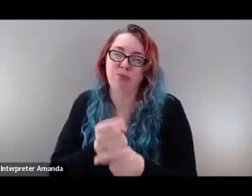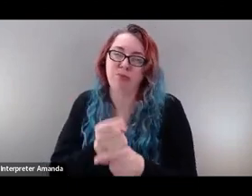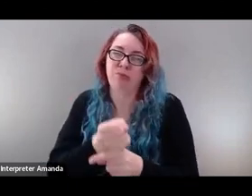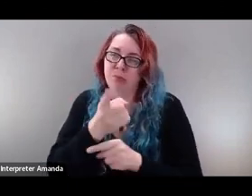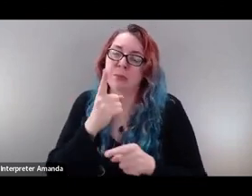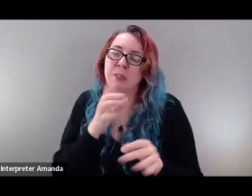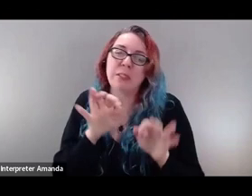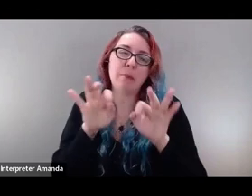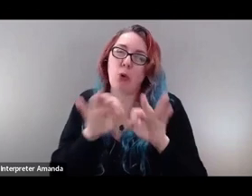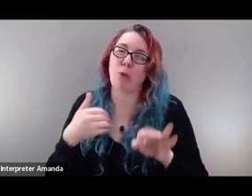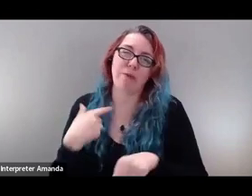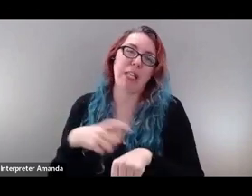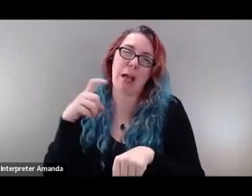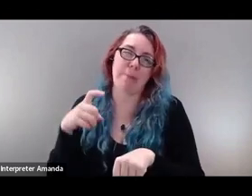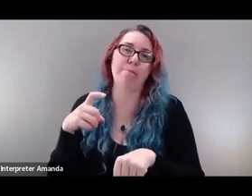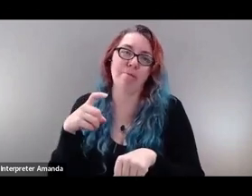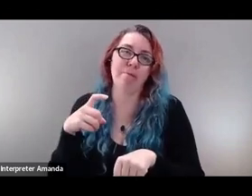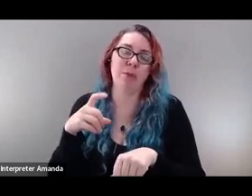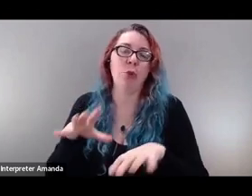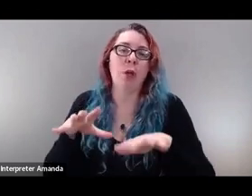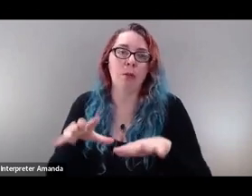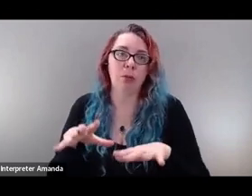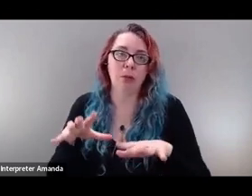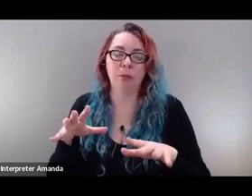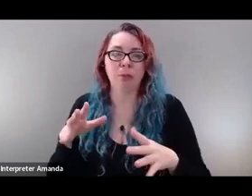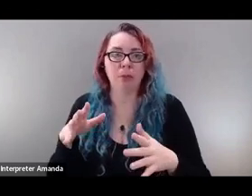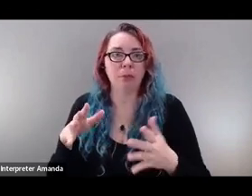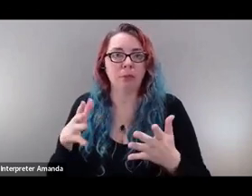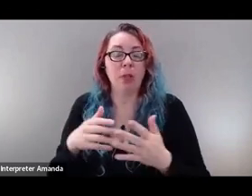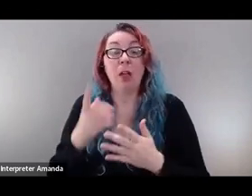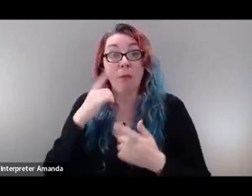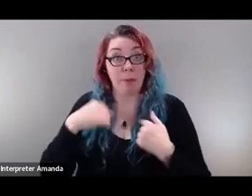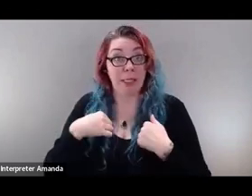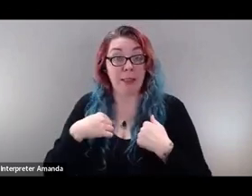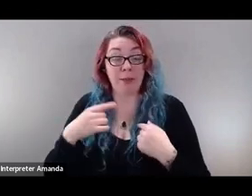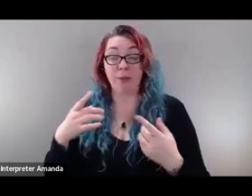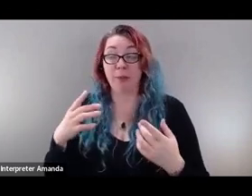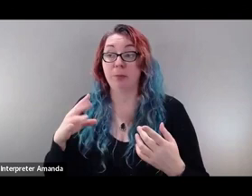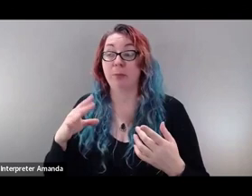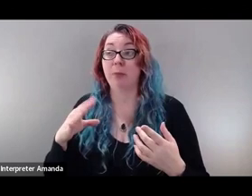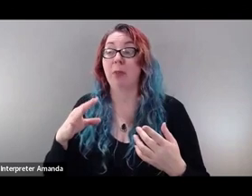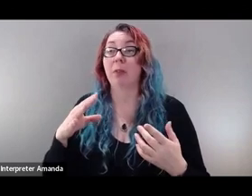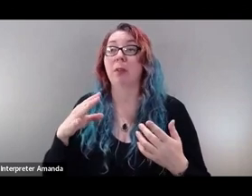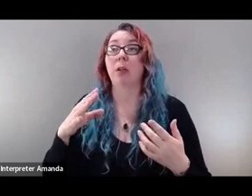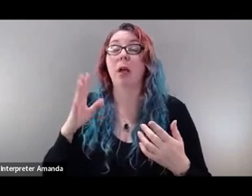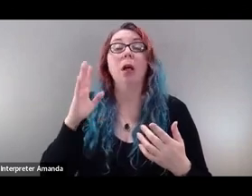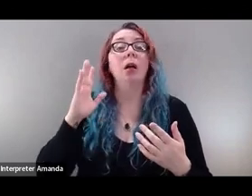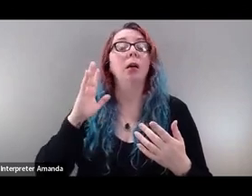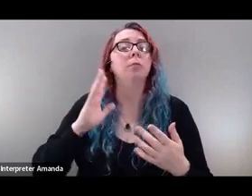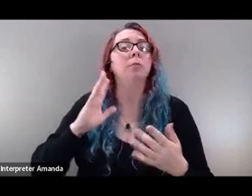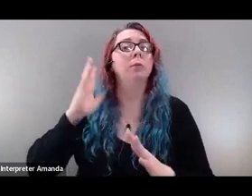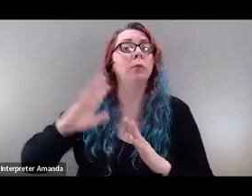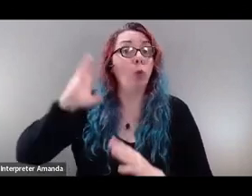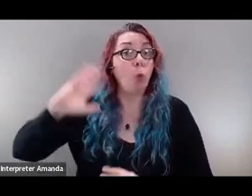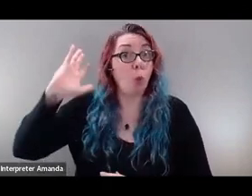in that space. I think one thing that's really shifted in my brain was, in the past,